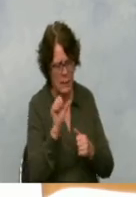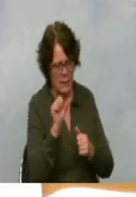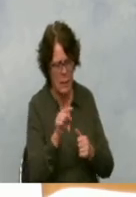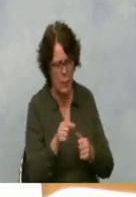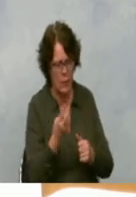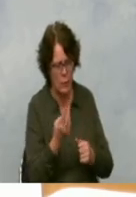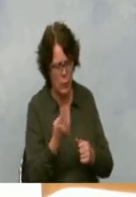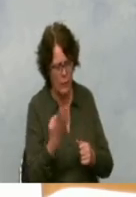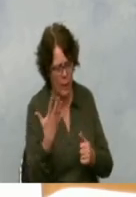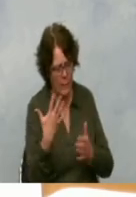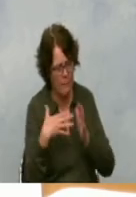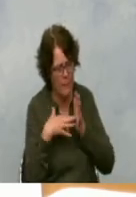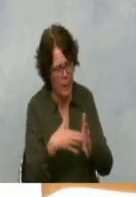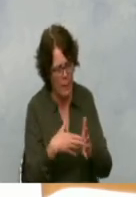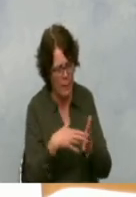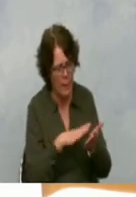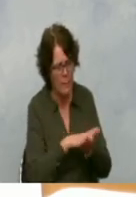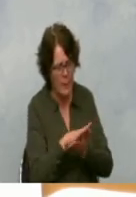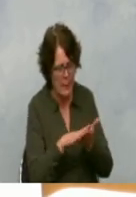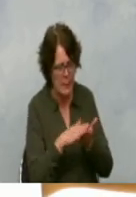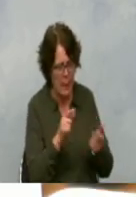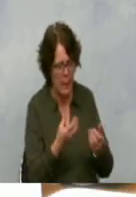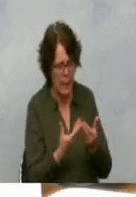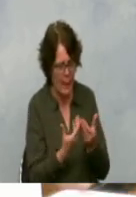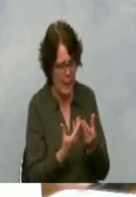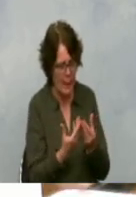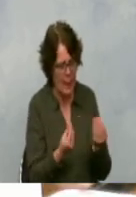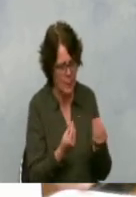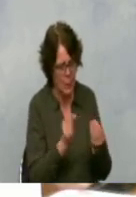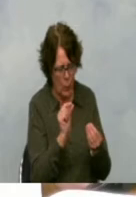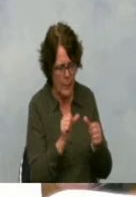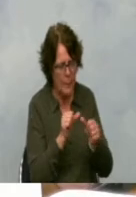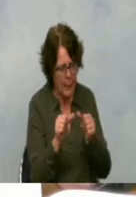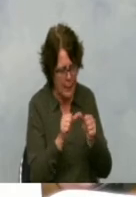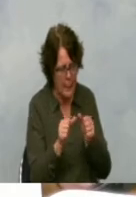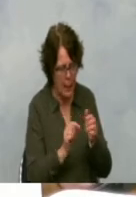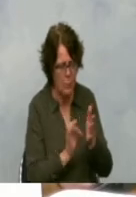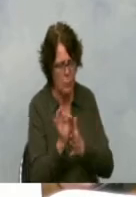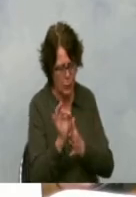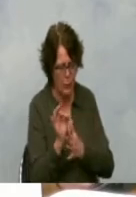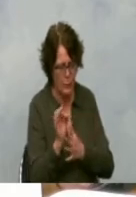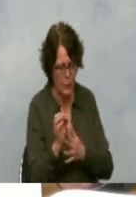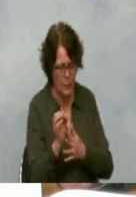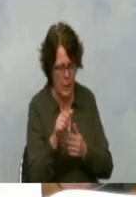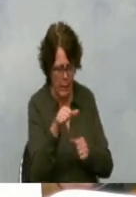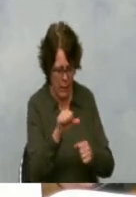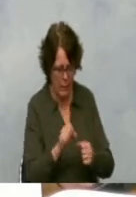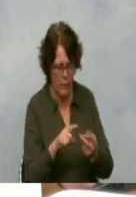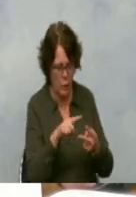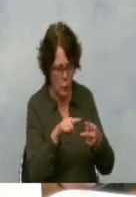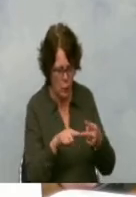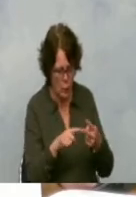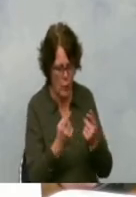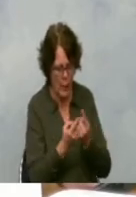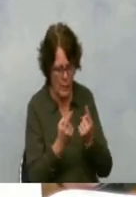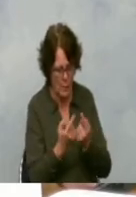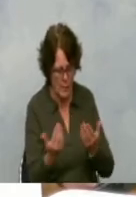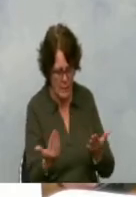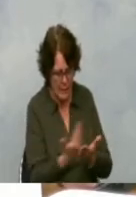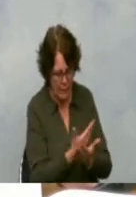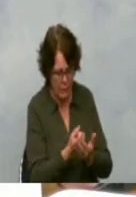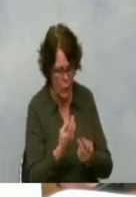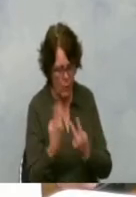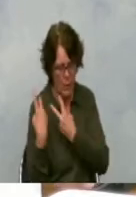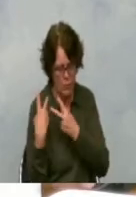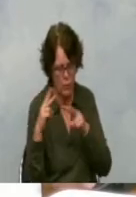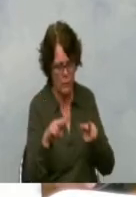that makes the gap a bit better. We've then got two items which are down, savings from reviews. So one